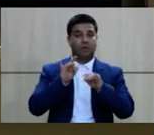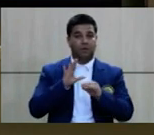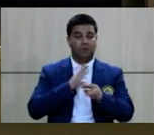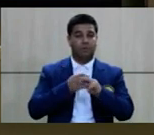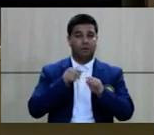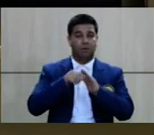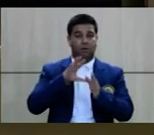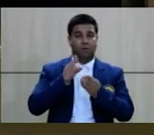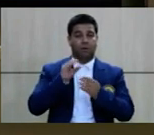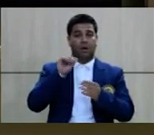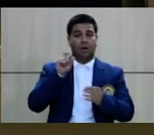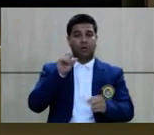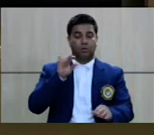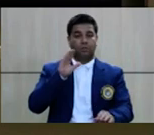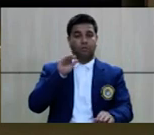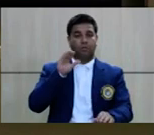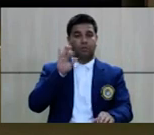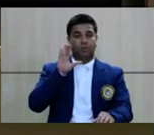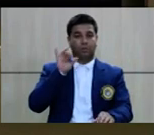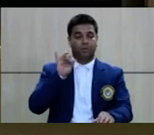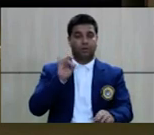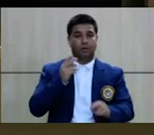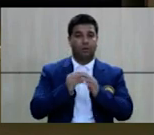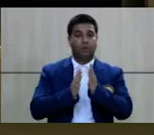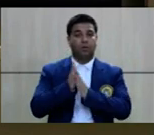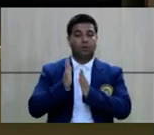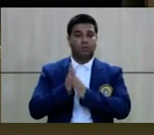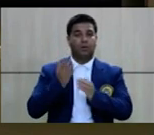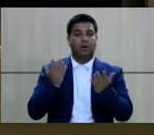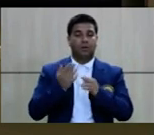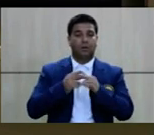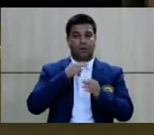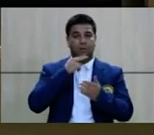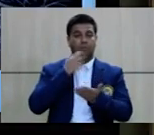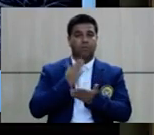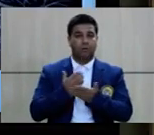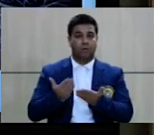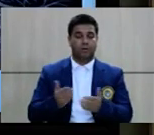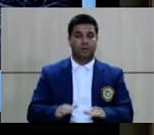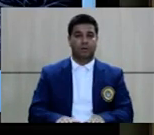Mana shu azotli, fosforli va kaliyli o'g'itlar o'simlik uchun qanday ahamiyatga ega?